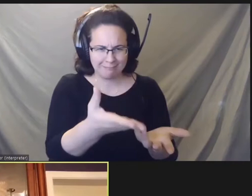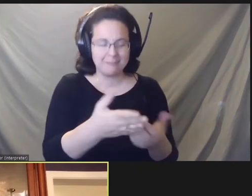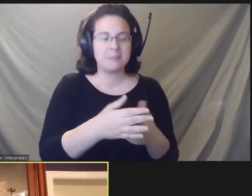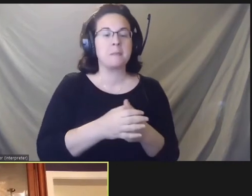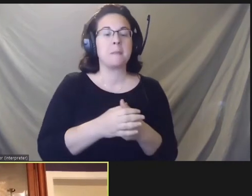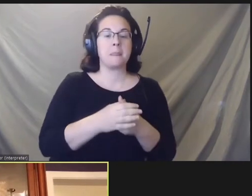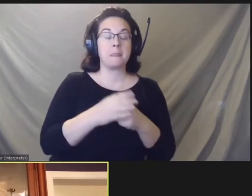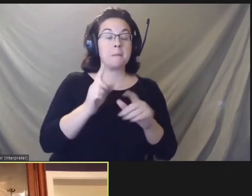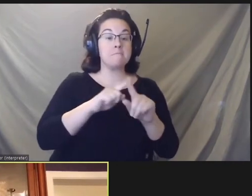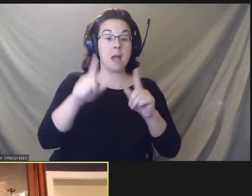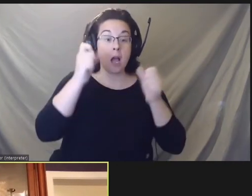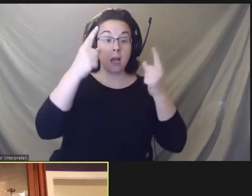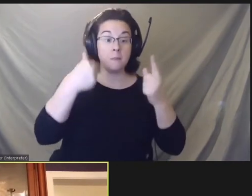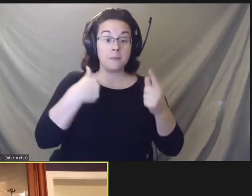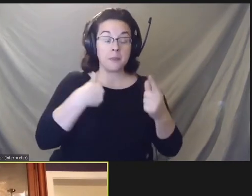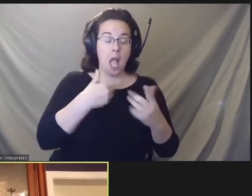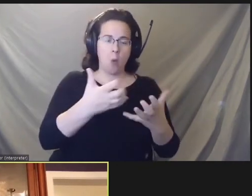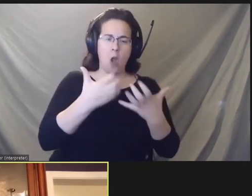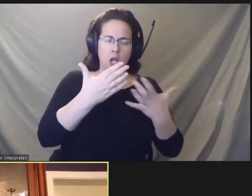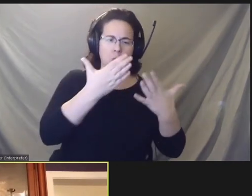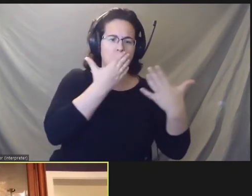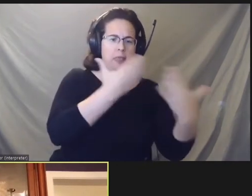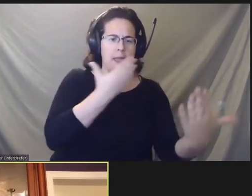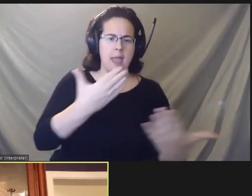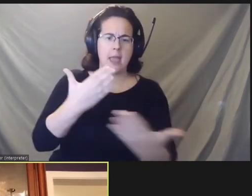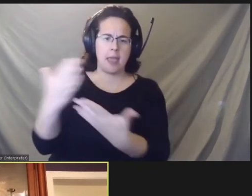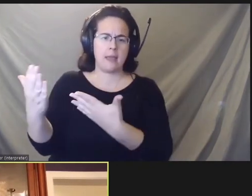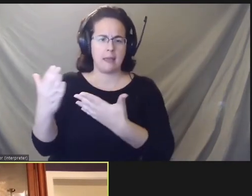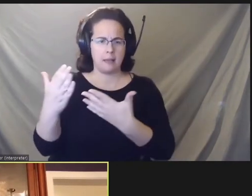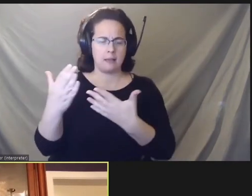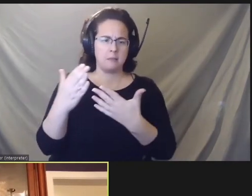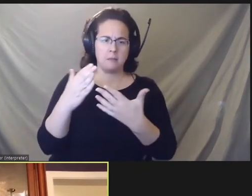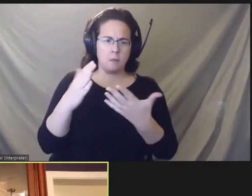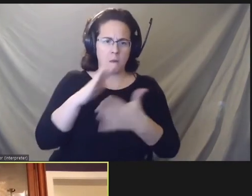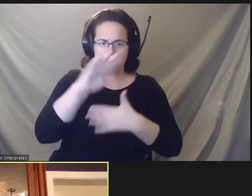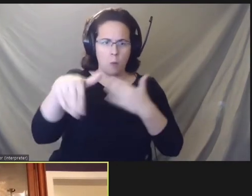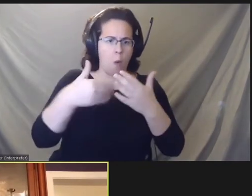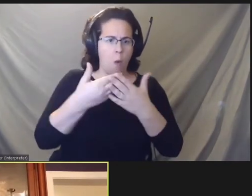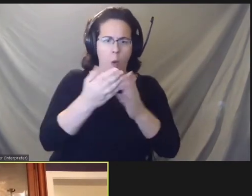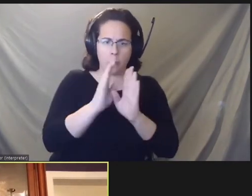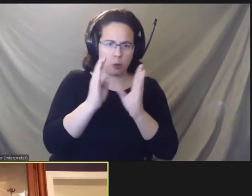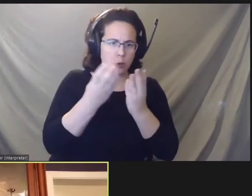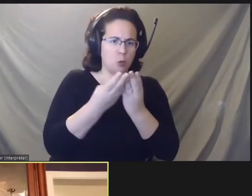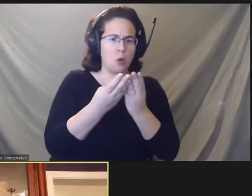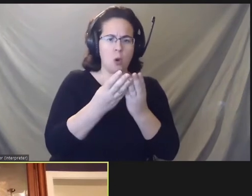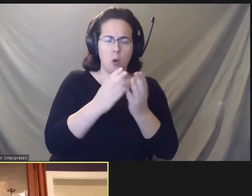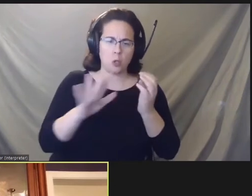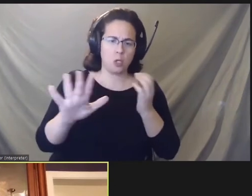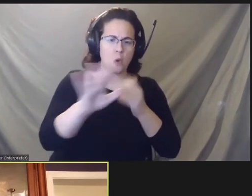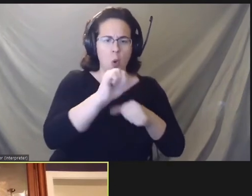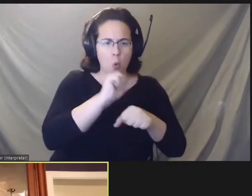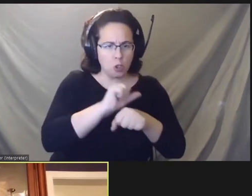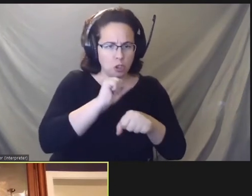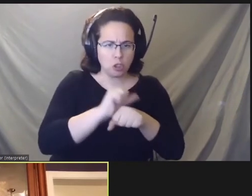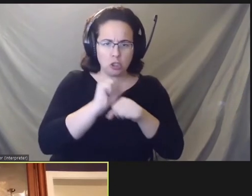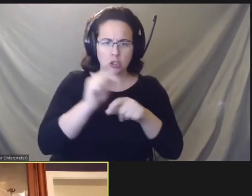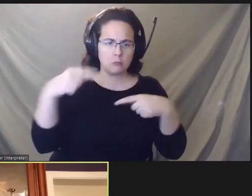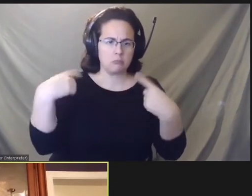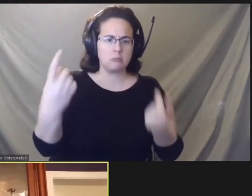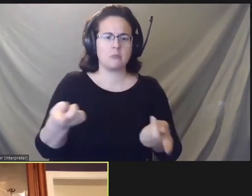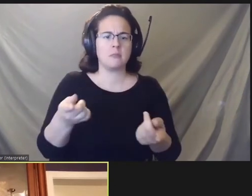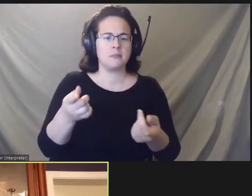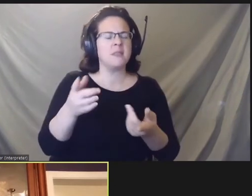thank the entire Bureau for all the work that you've been doing, and particularly